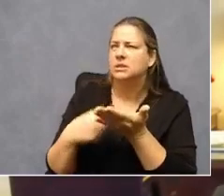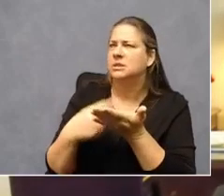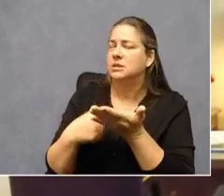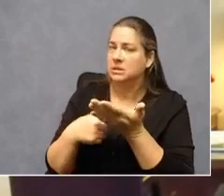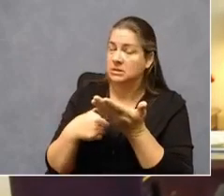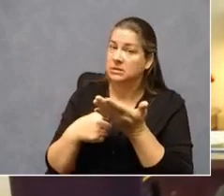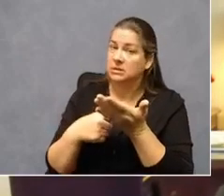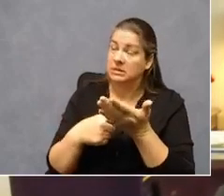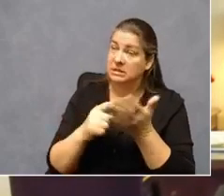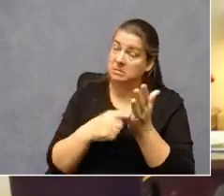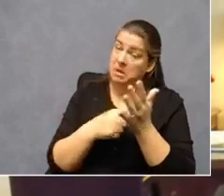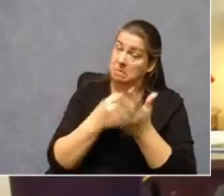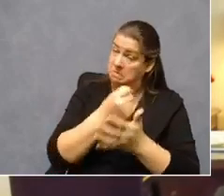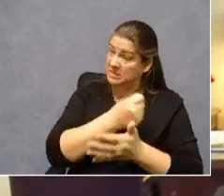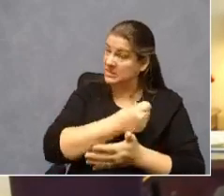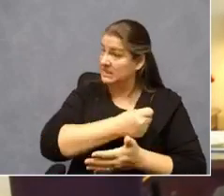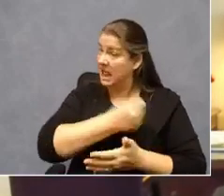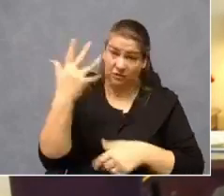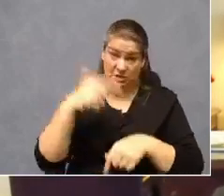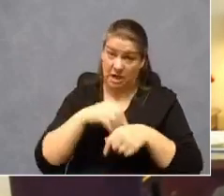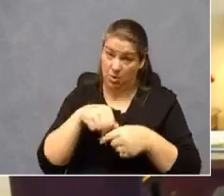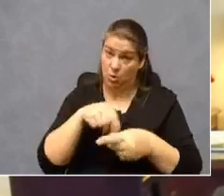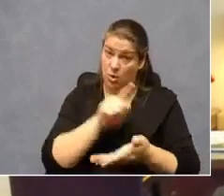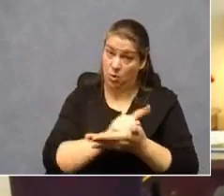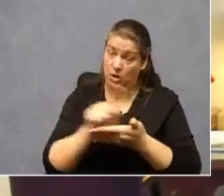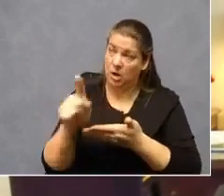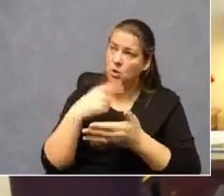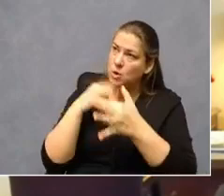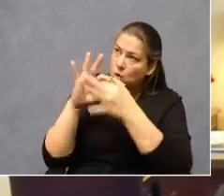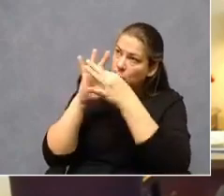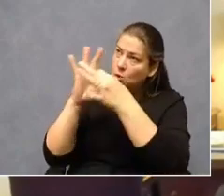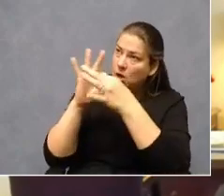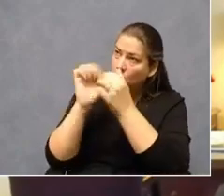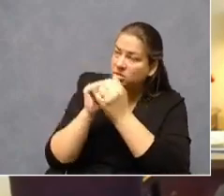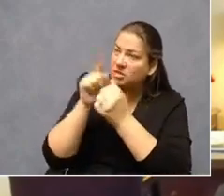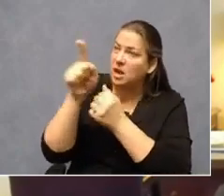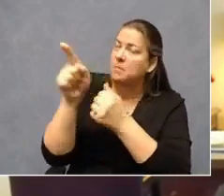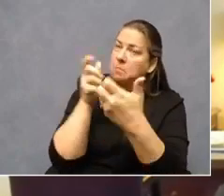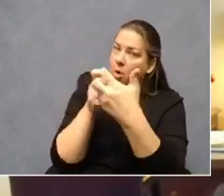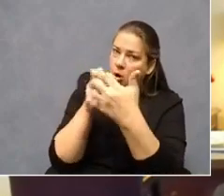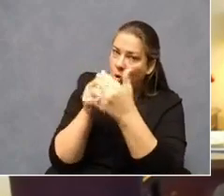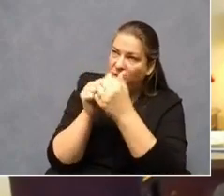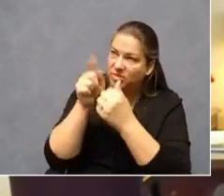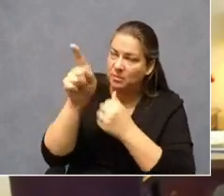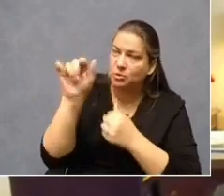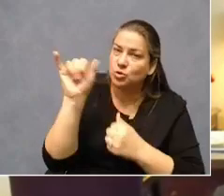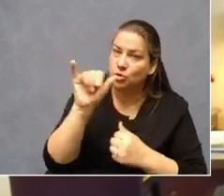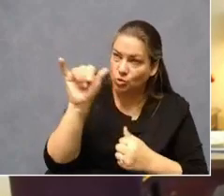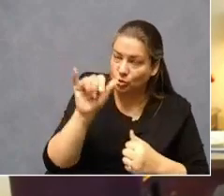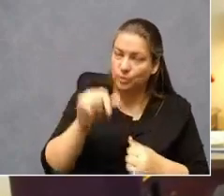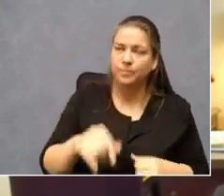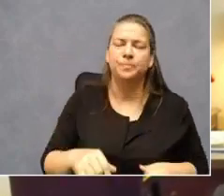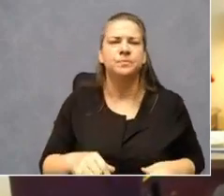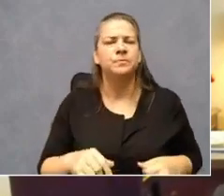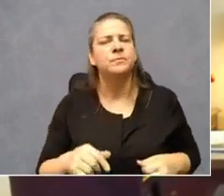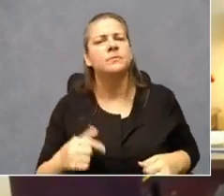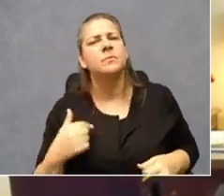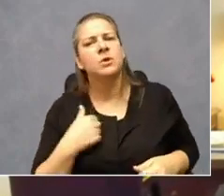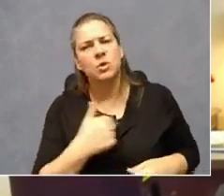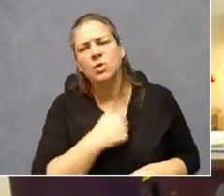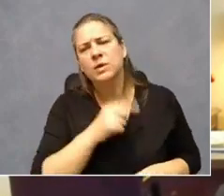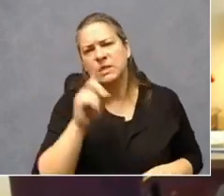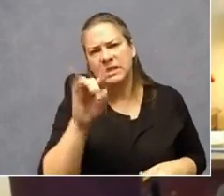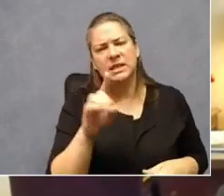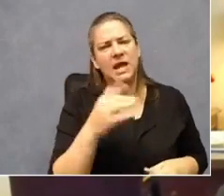to coordinate with them. And they have been good partners with us. We adopted a very aggressive testing